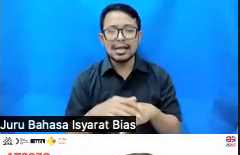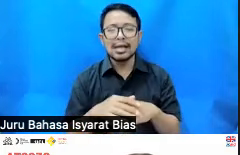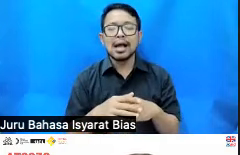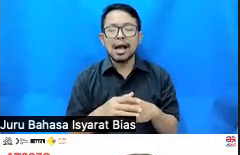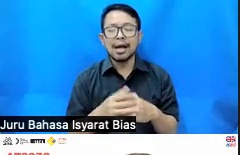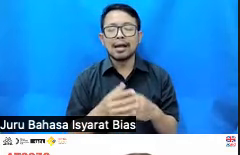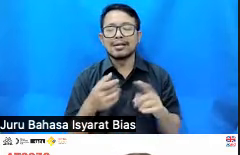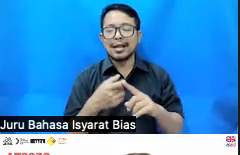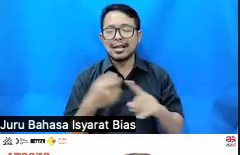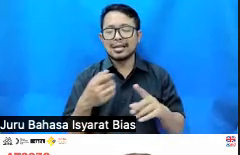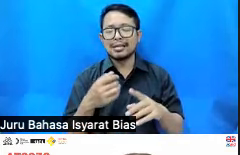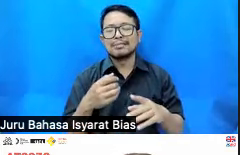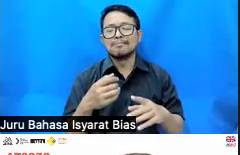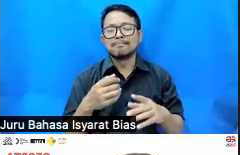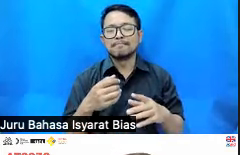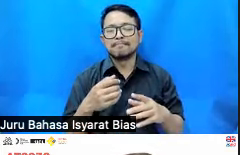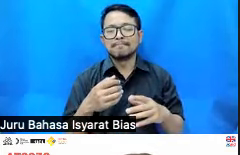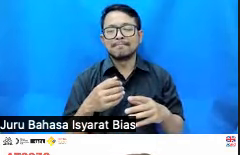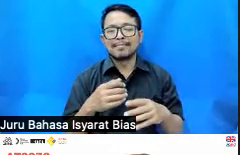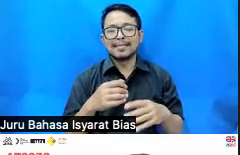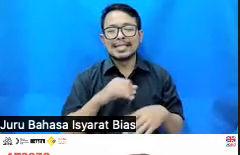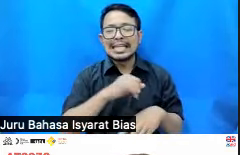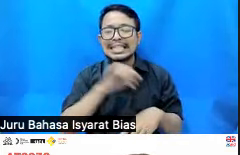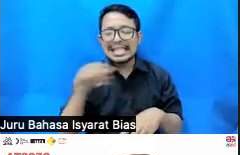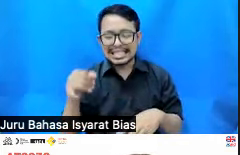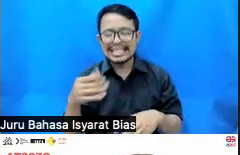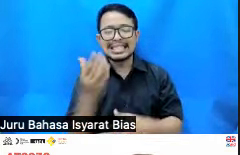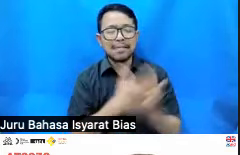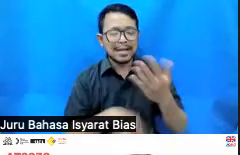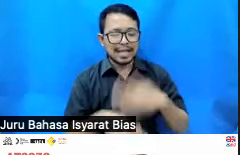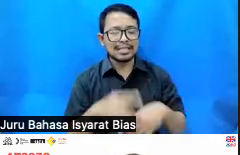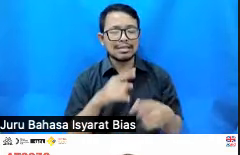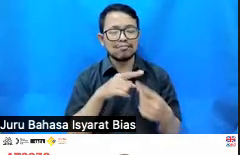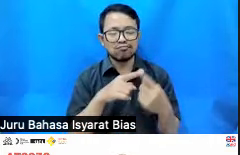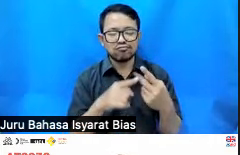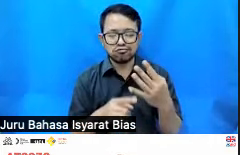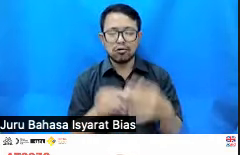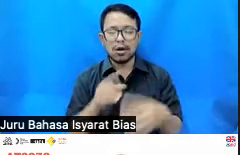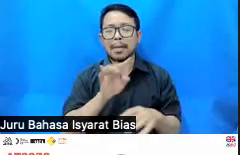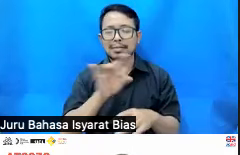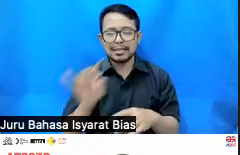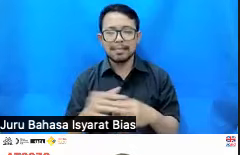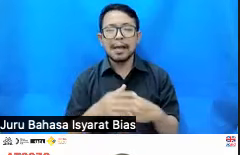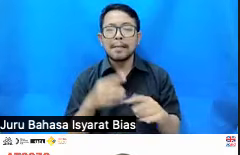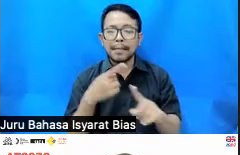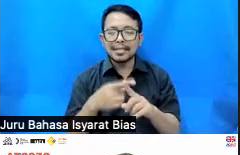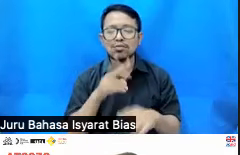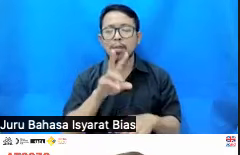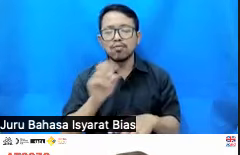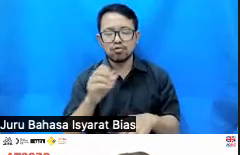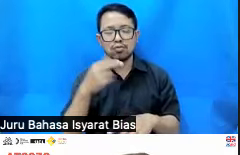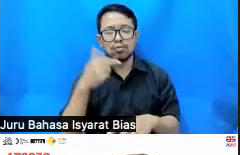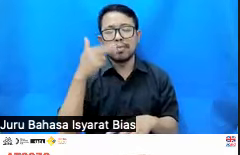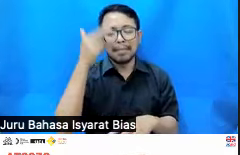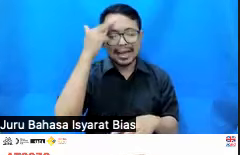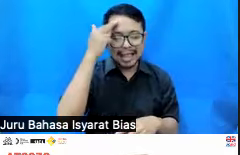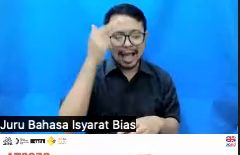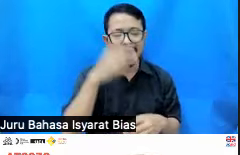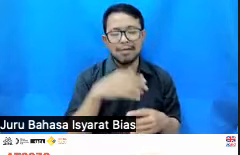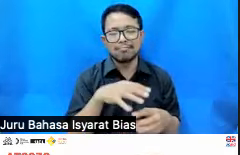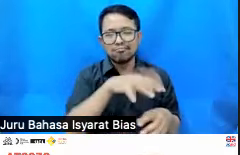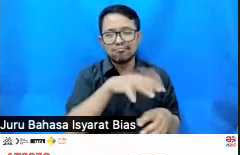visual, hearing, and mobility impairments, and 20 stakeholders who represent stakeholders from across the